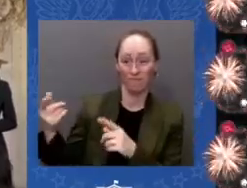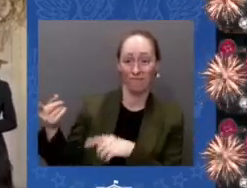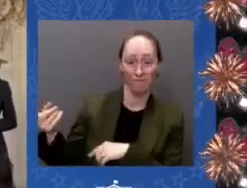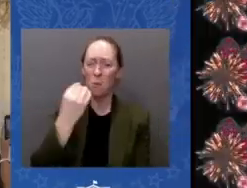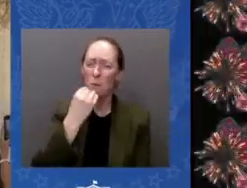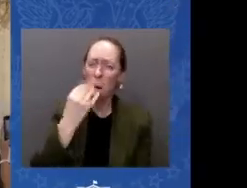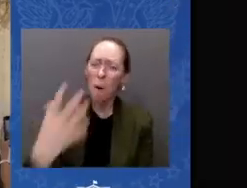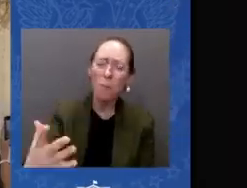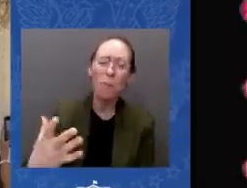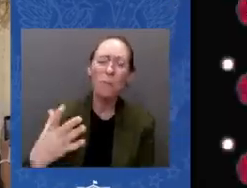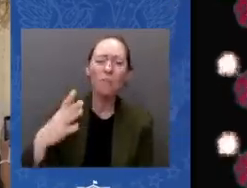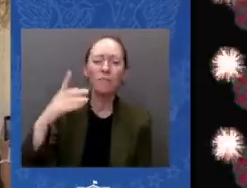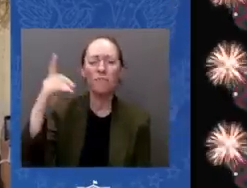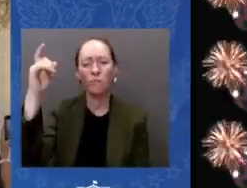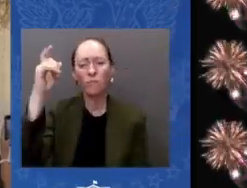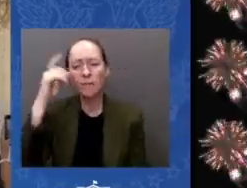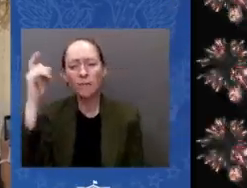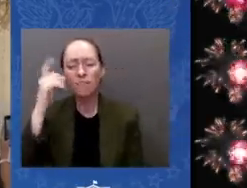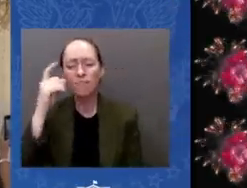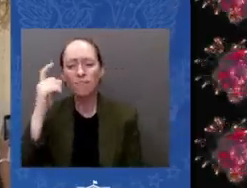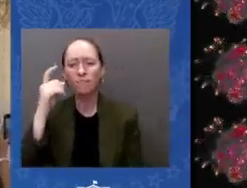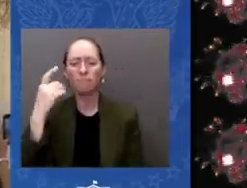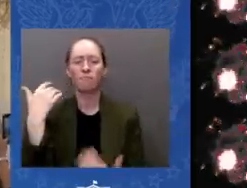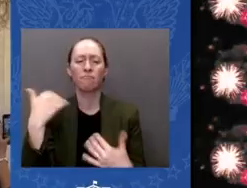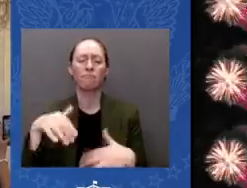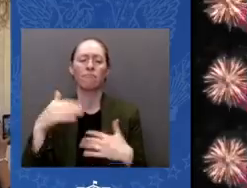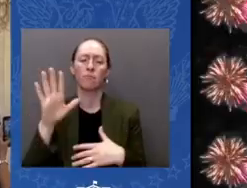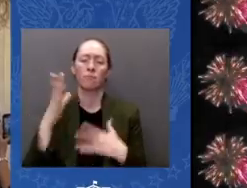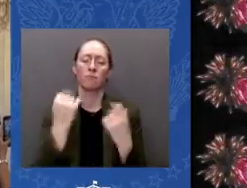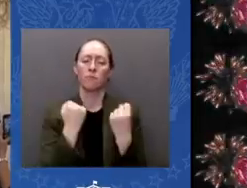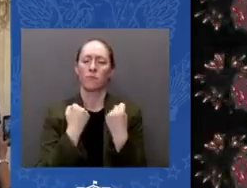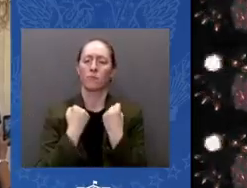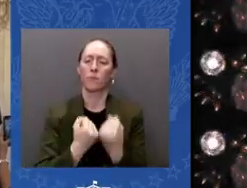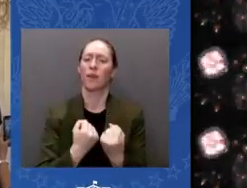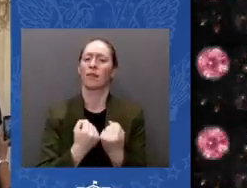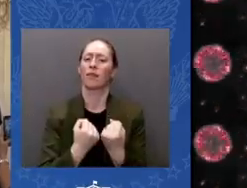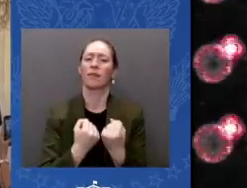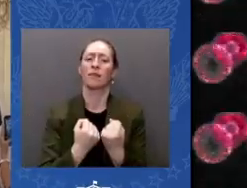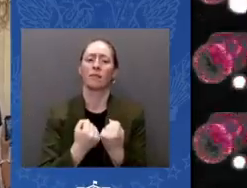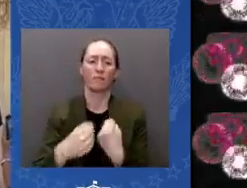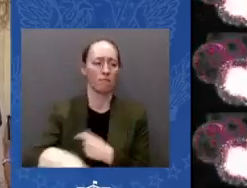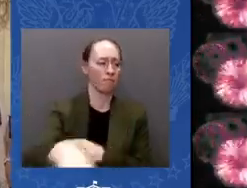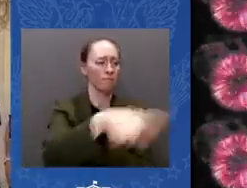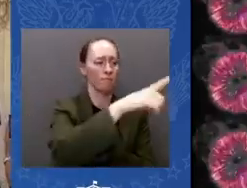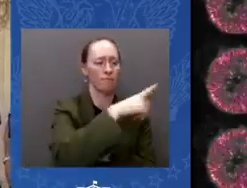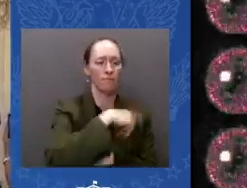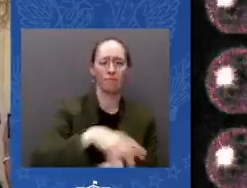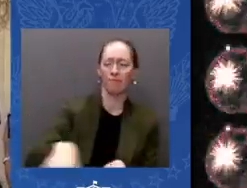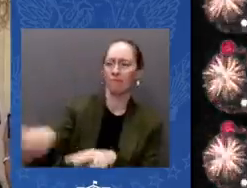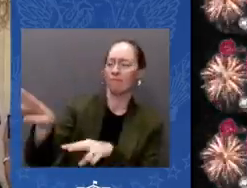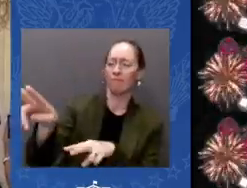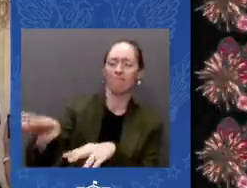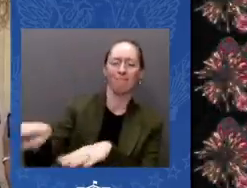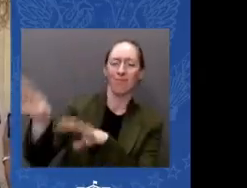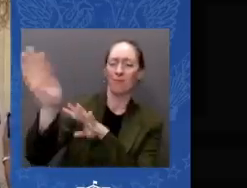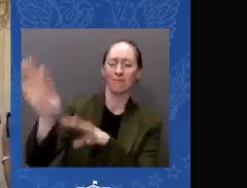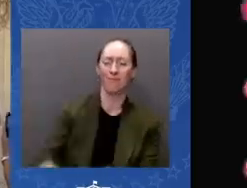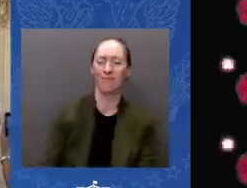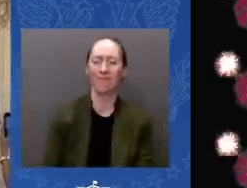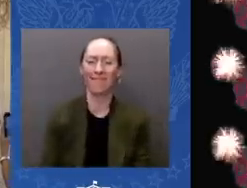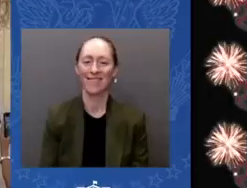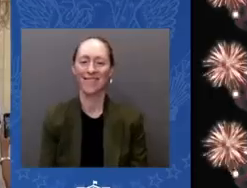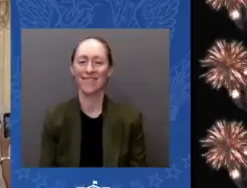me. All, everyone, please join me in welcoming the Vice